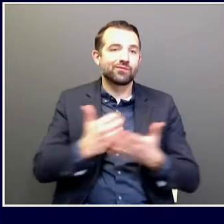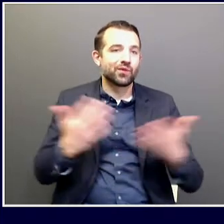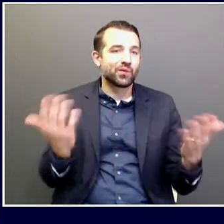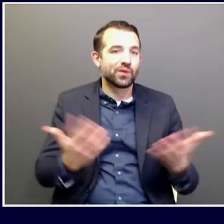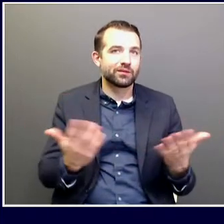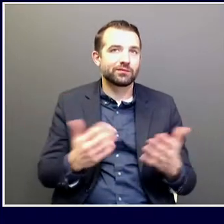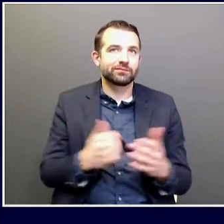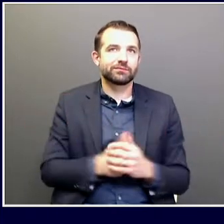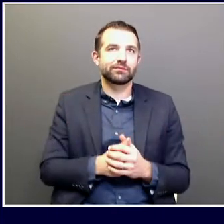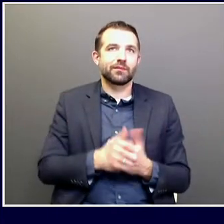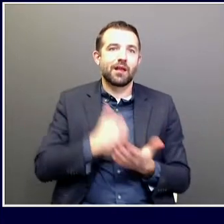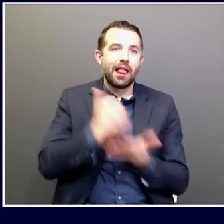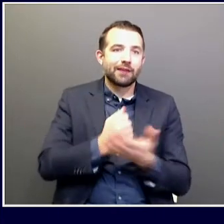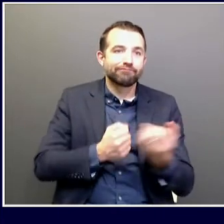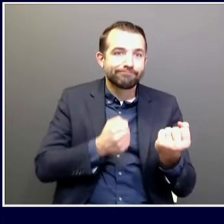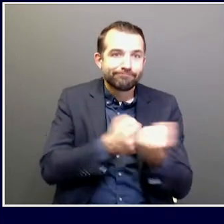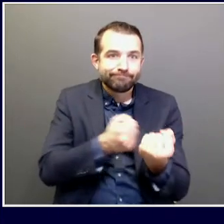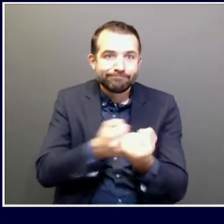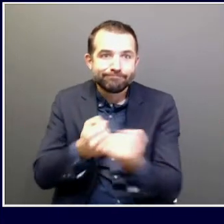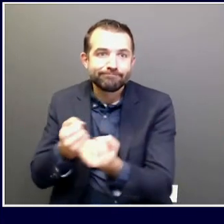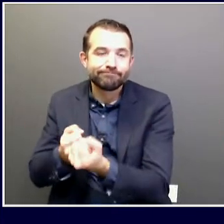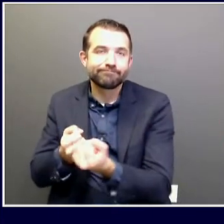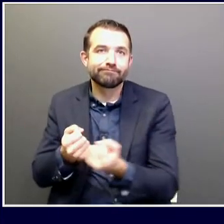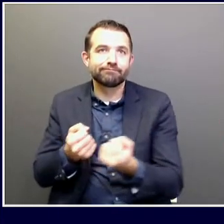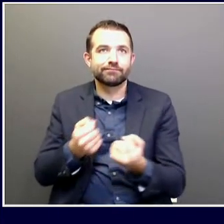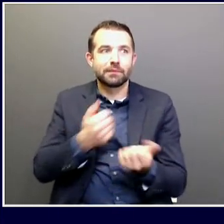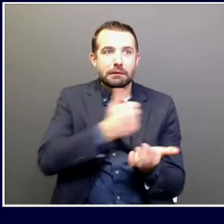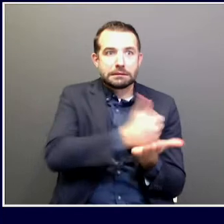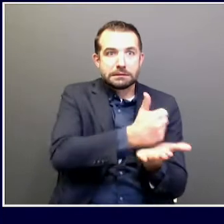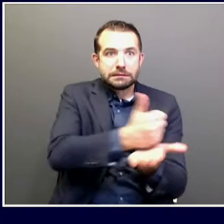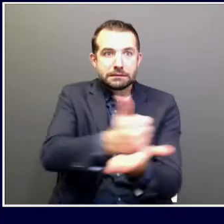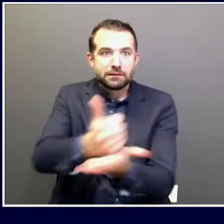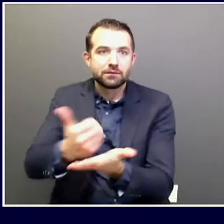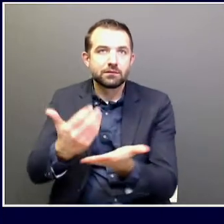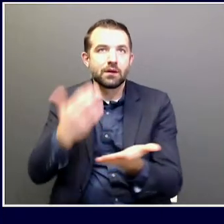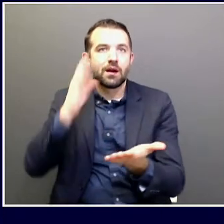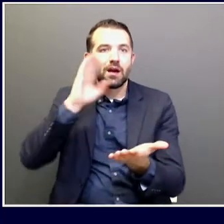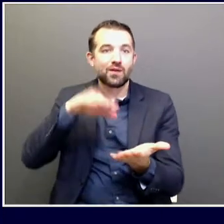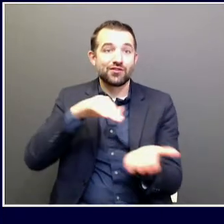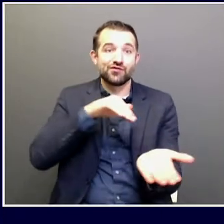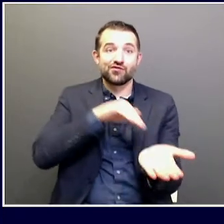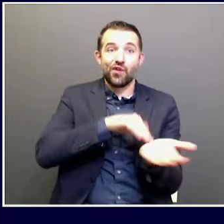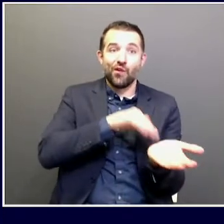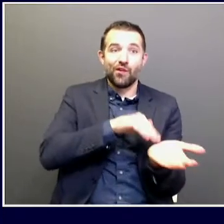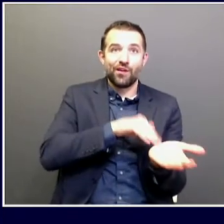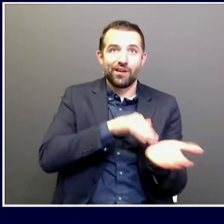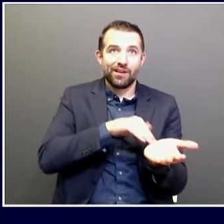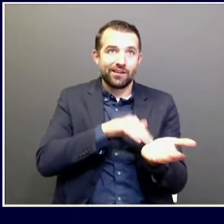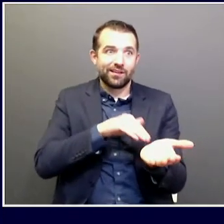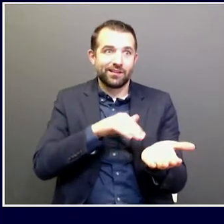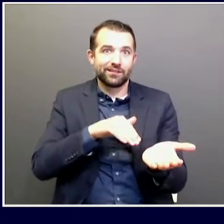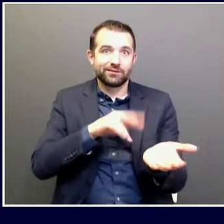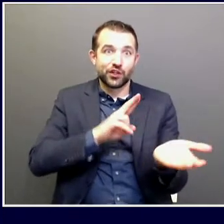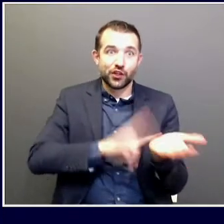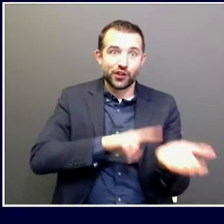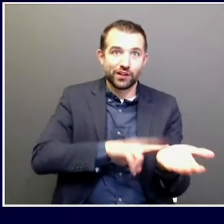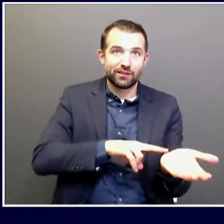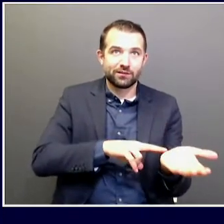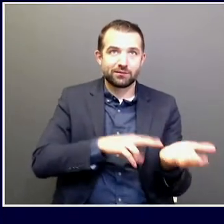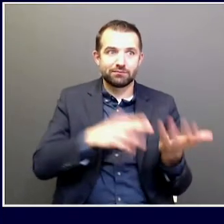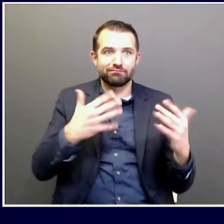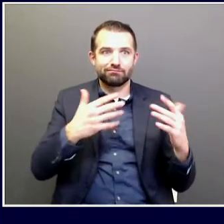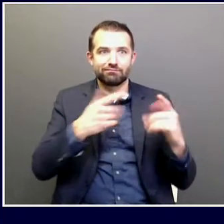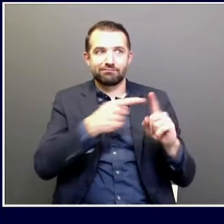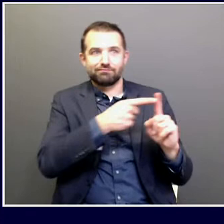deployment of the National Guard. Our clinicians in our hospitals who are dealing with not just COVID-19 critical care, but